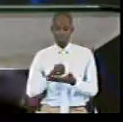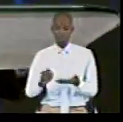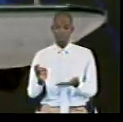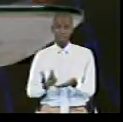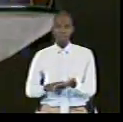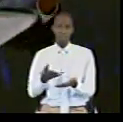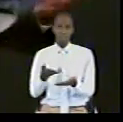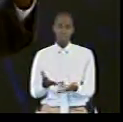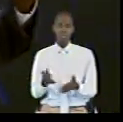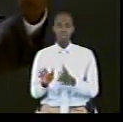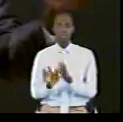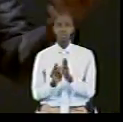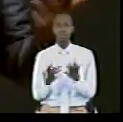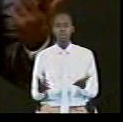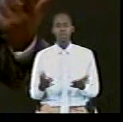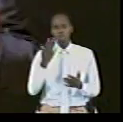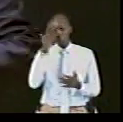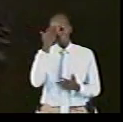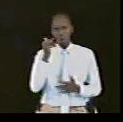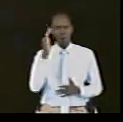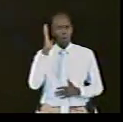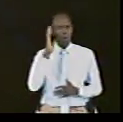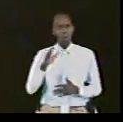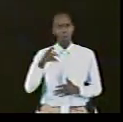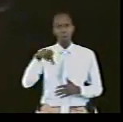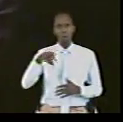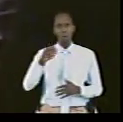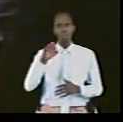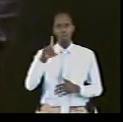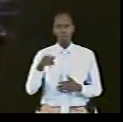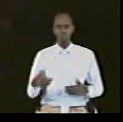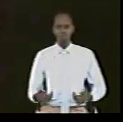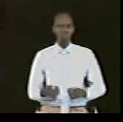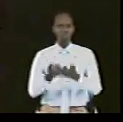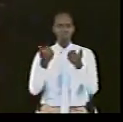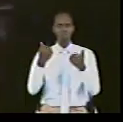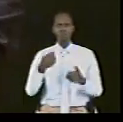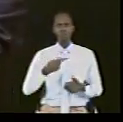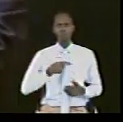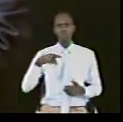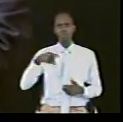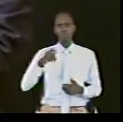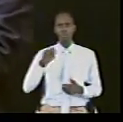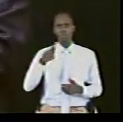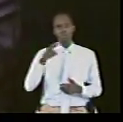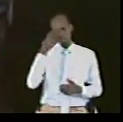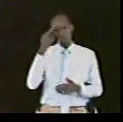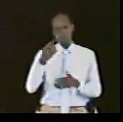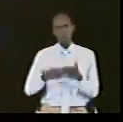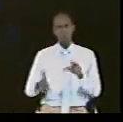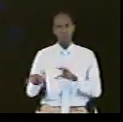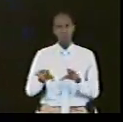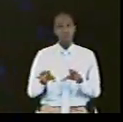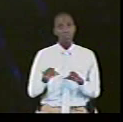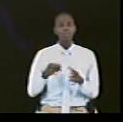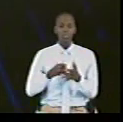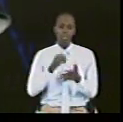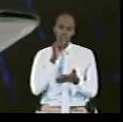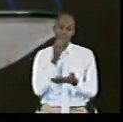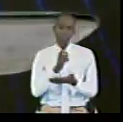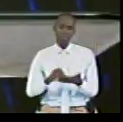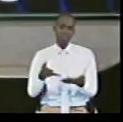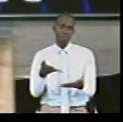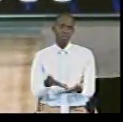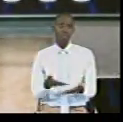Paul confront Peter because of what he has done? That's written in the Bible. And we need to